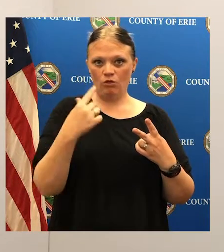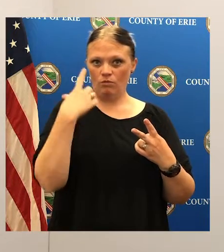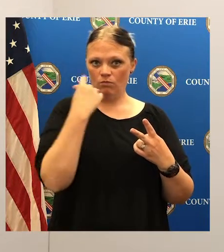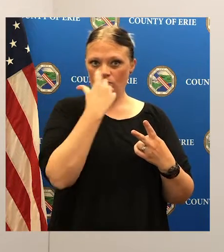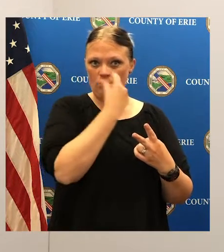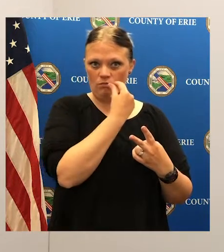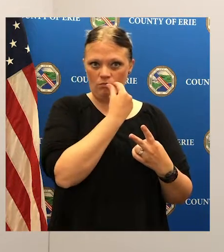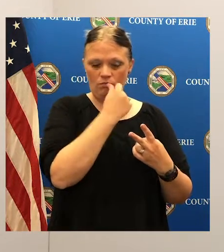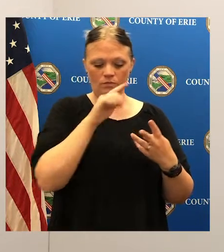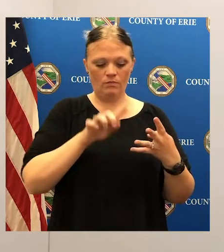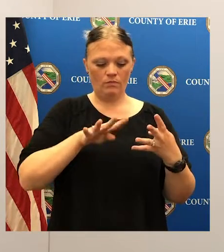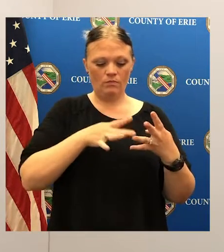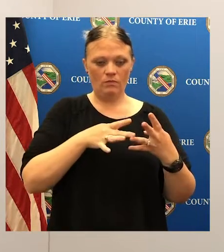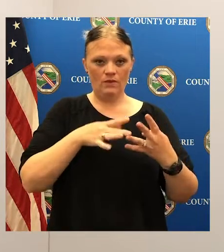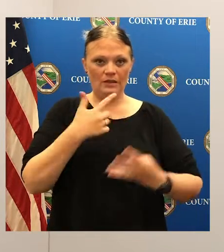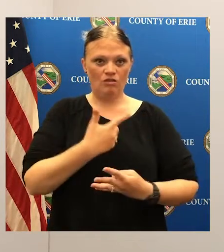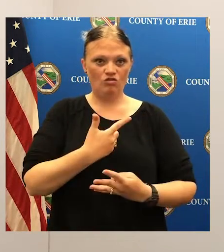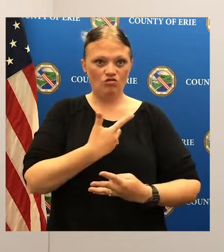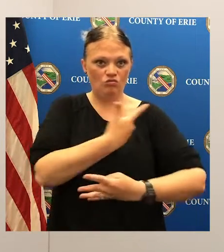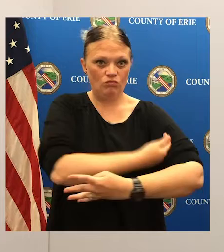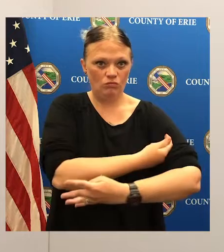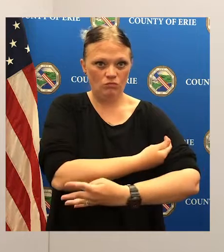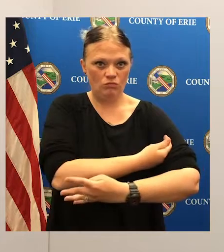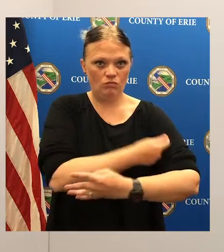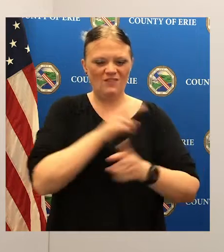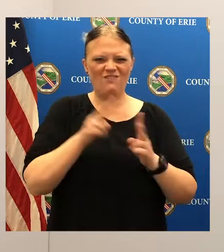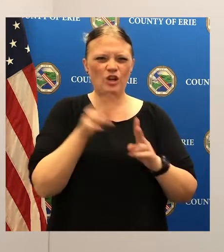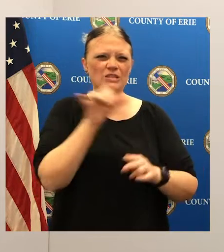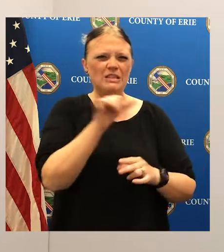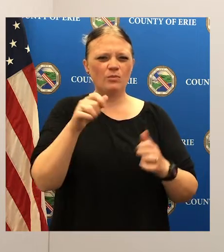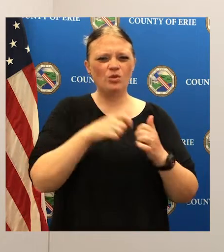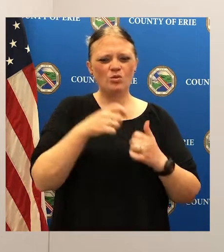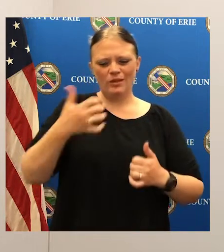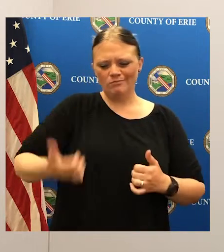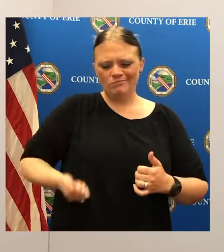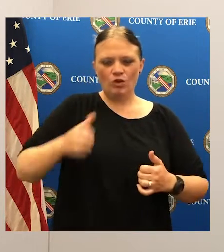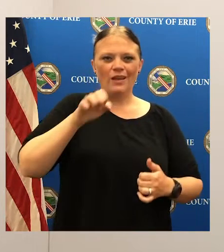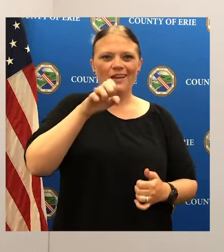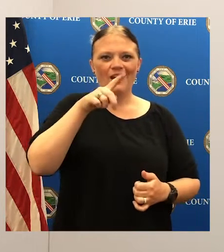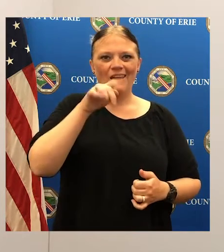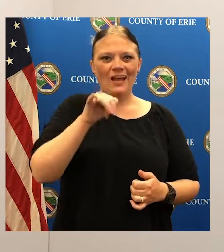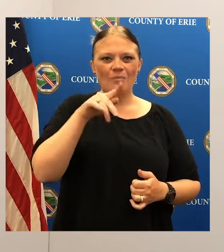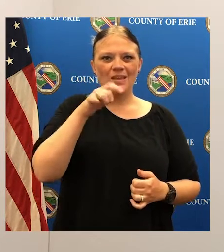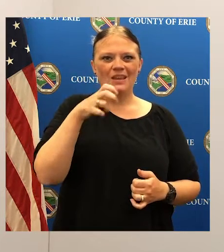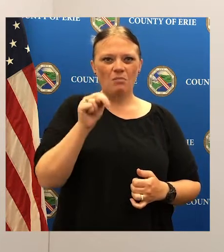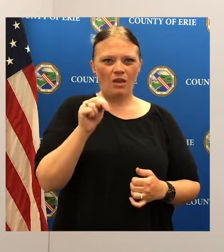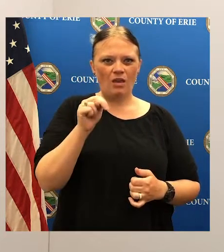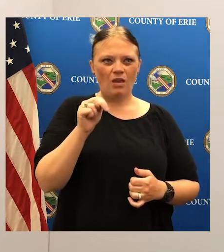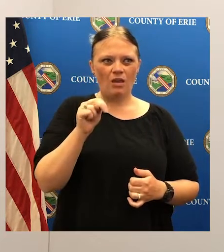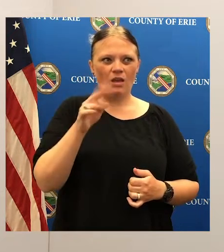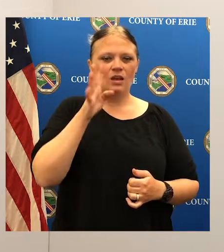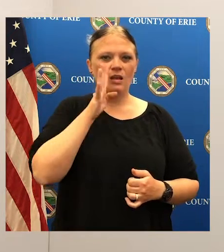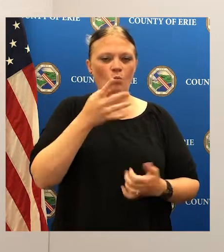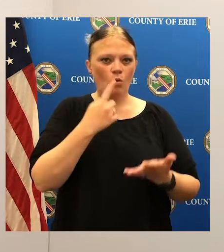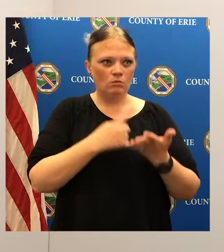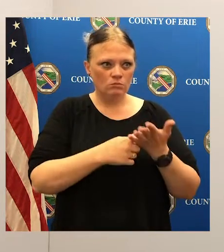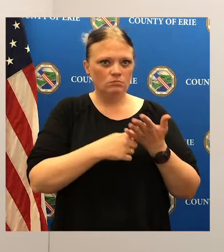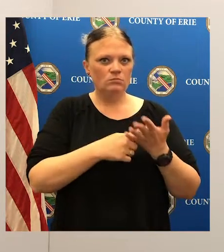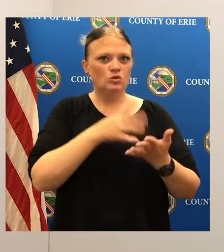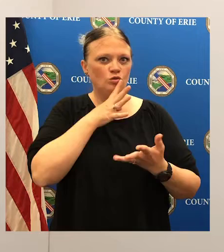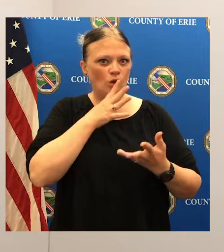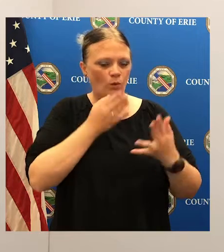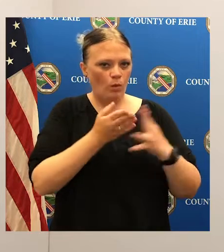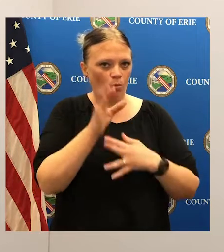milligram nasal format. There is an injectable which is very similar to an EpiPen. It talks people through an